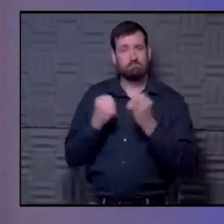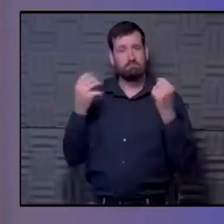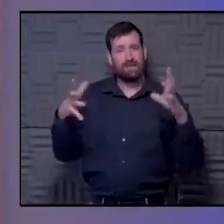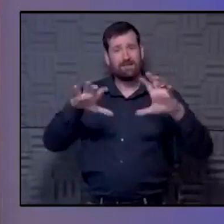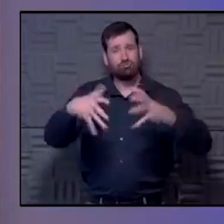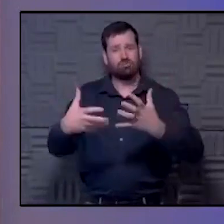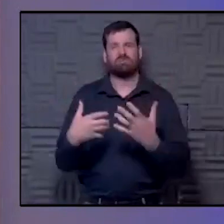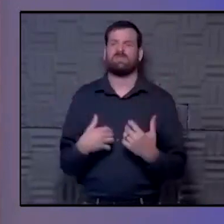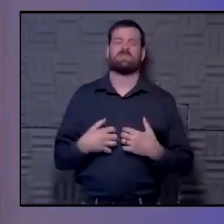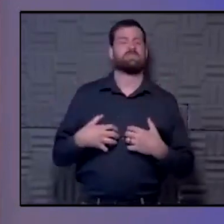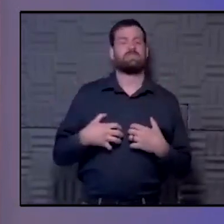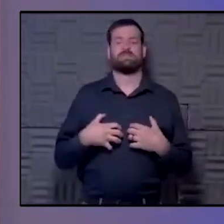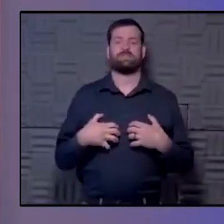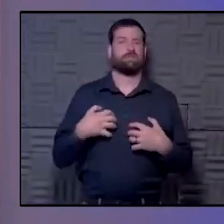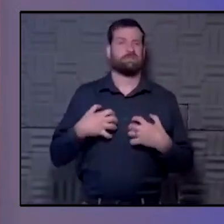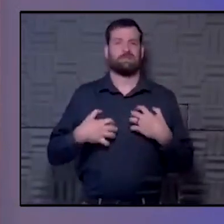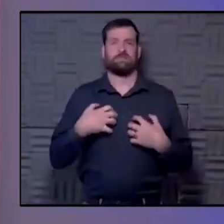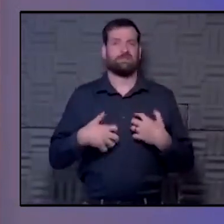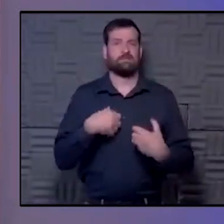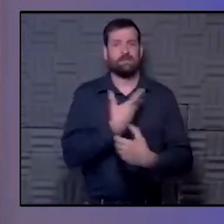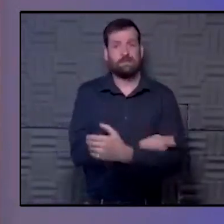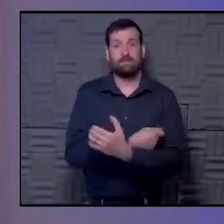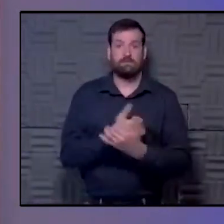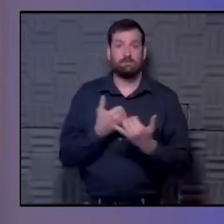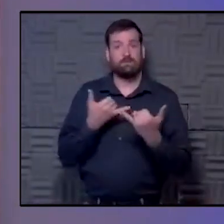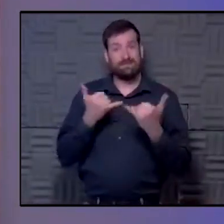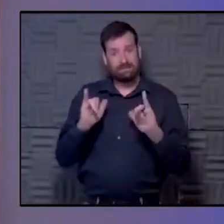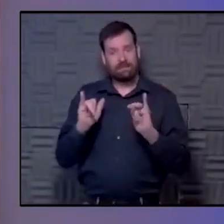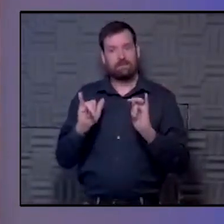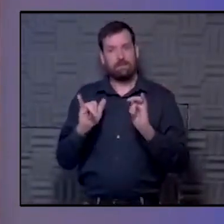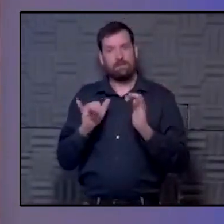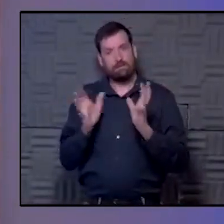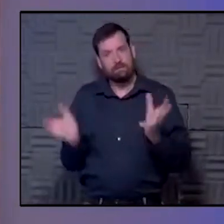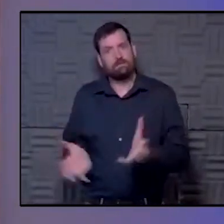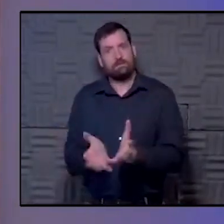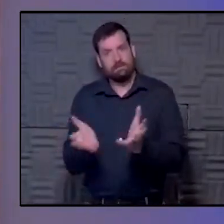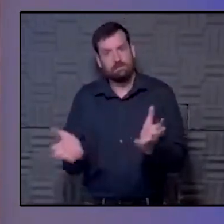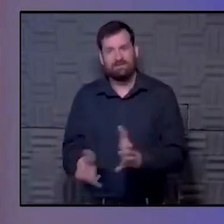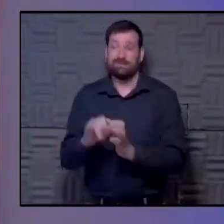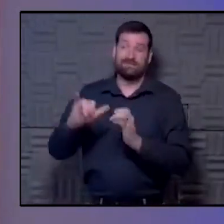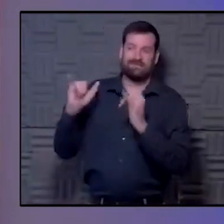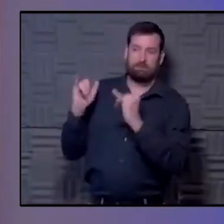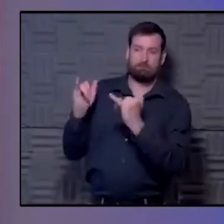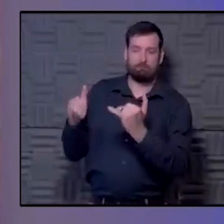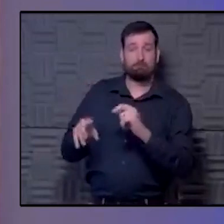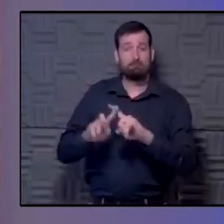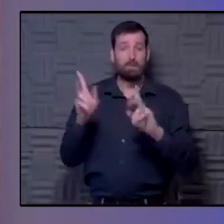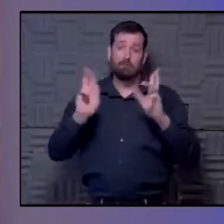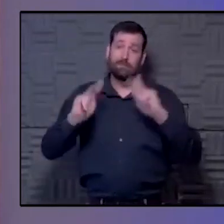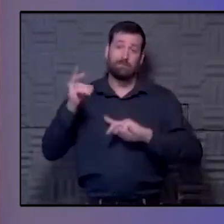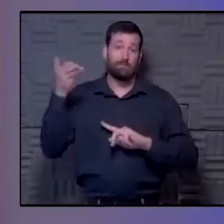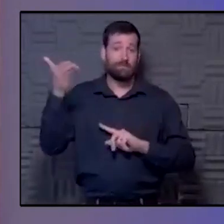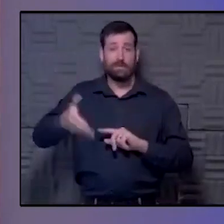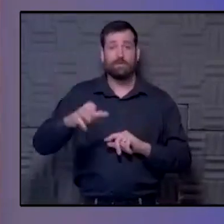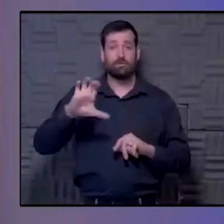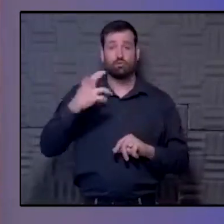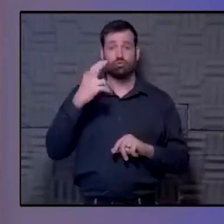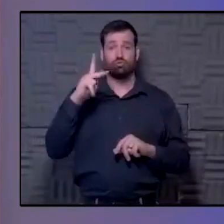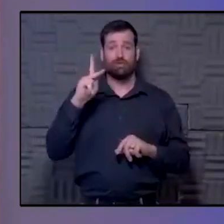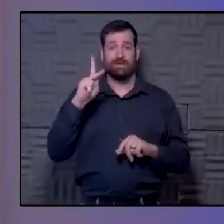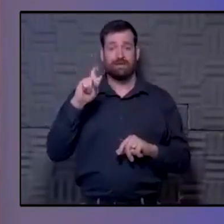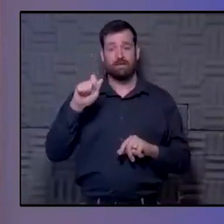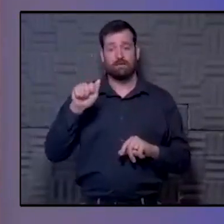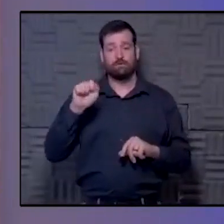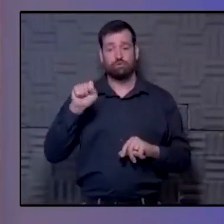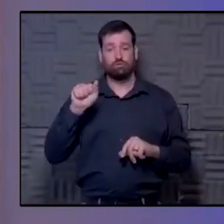hesitant on the vaccine. So we continue to beat the drum for that as you do. But we have people on the ground in the Chickasaw Nation in